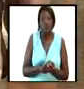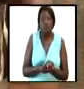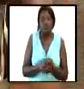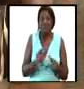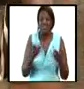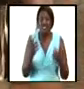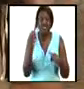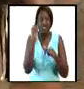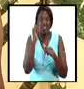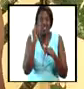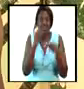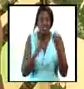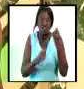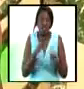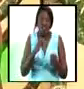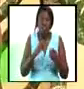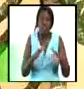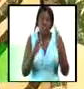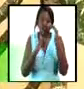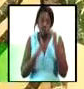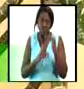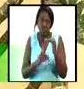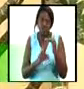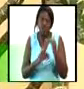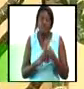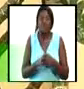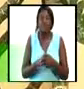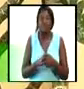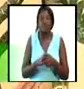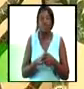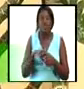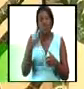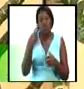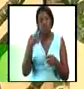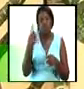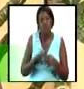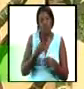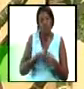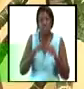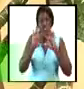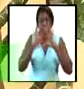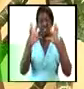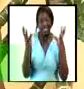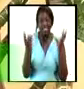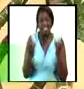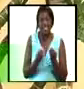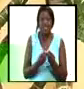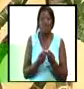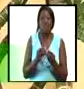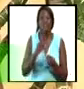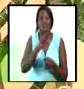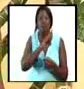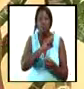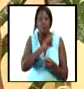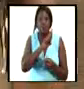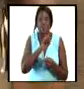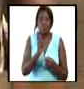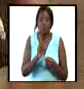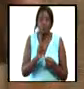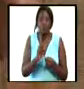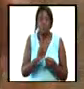And the conclusion? The conclusion usually, but not always, emphasizes the intention of the writer.